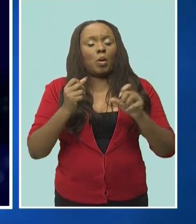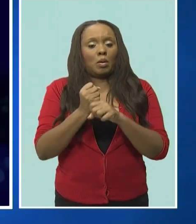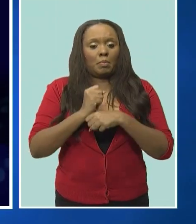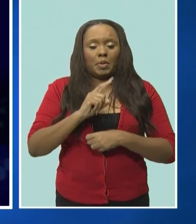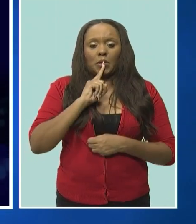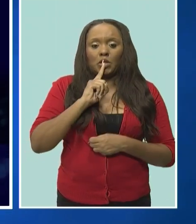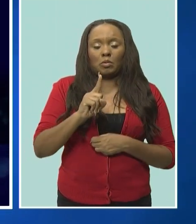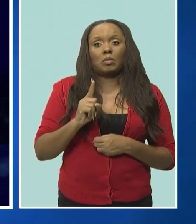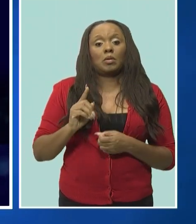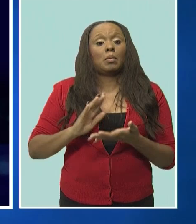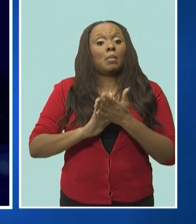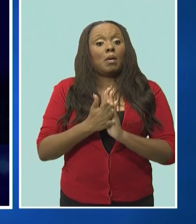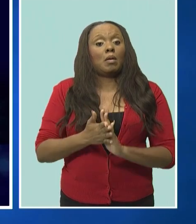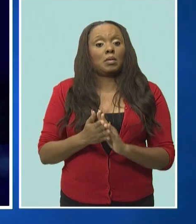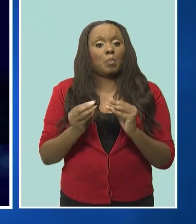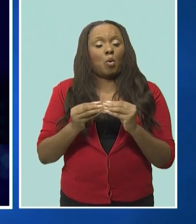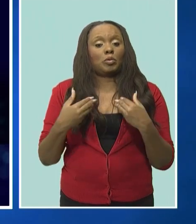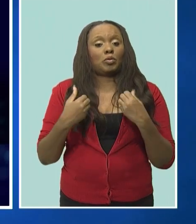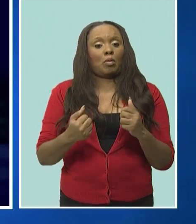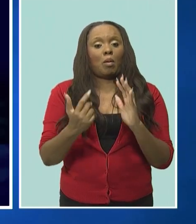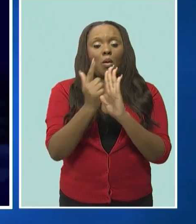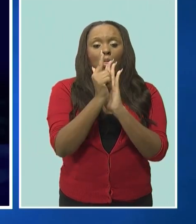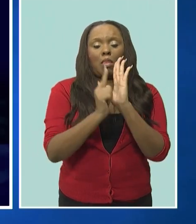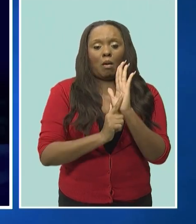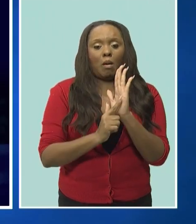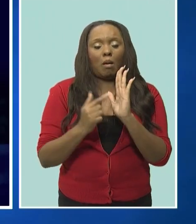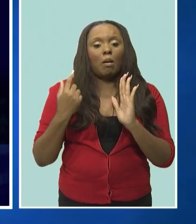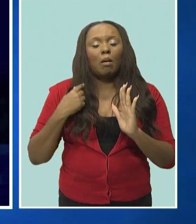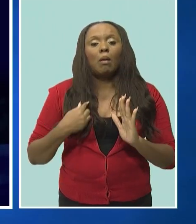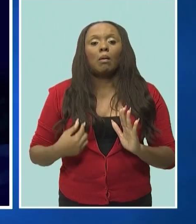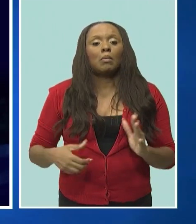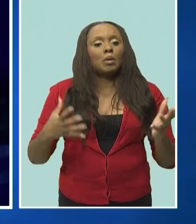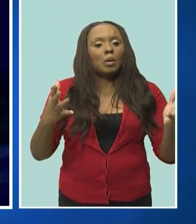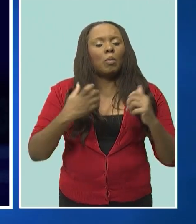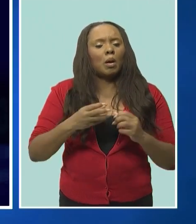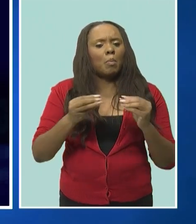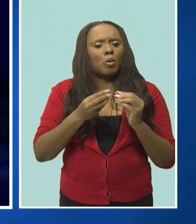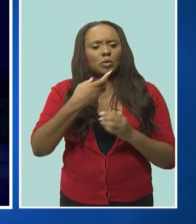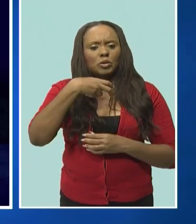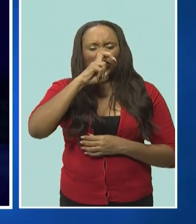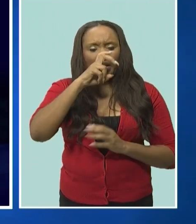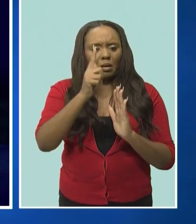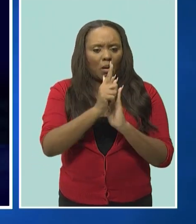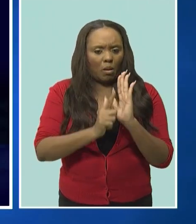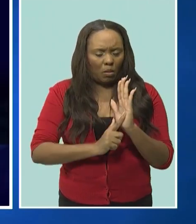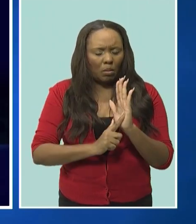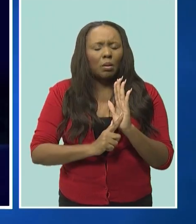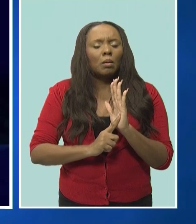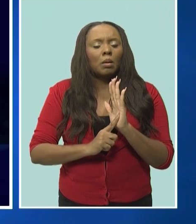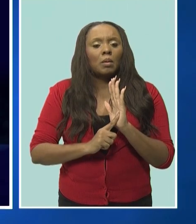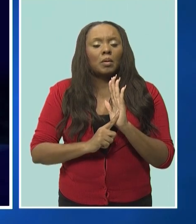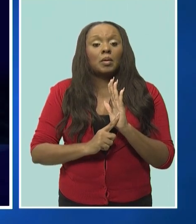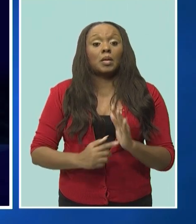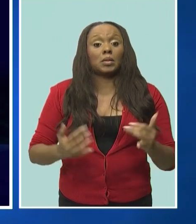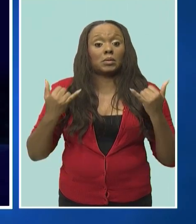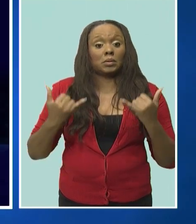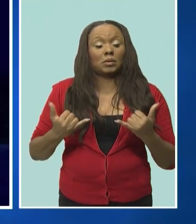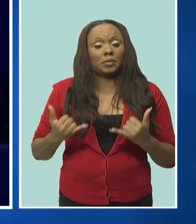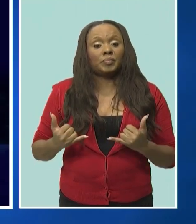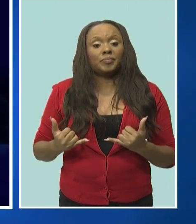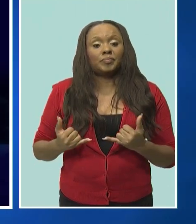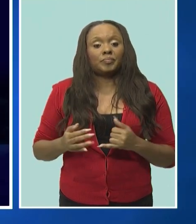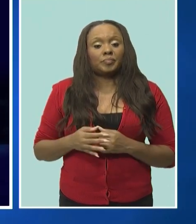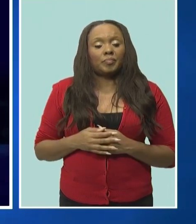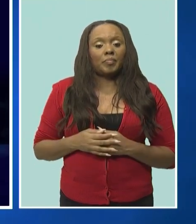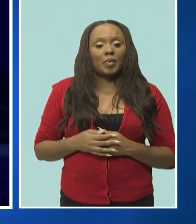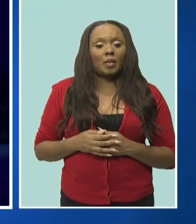the judiciary. By tightening our penalties, we will now have a situation where